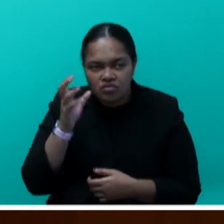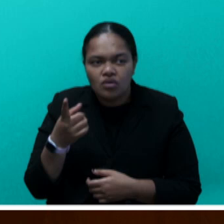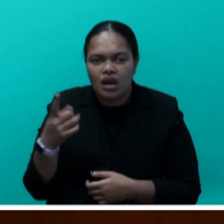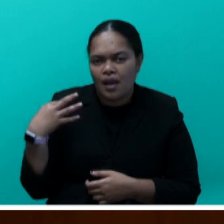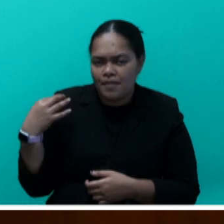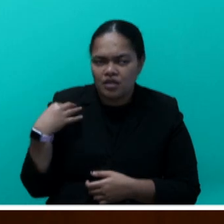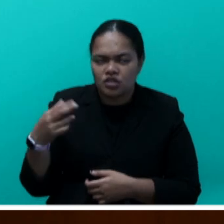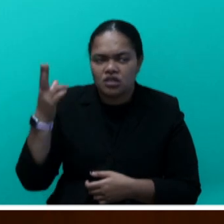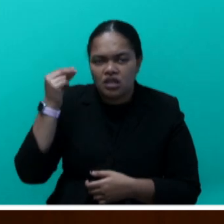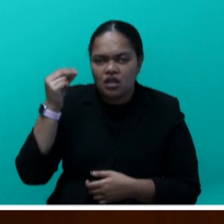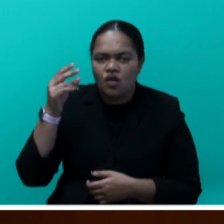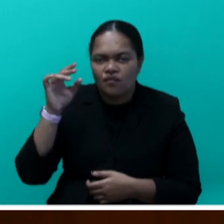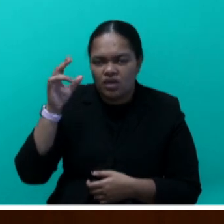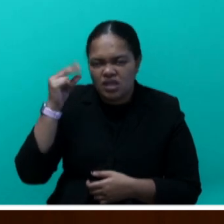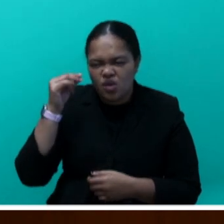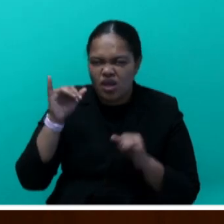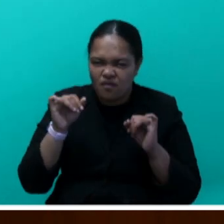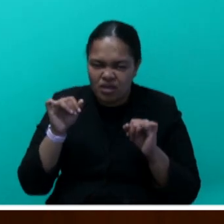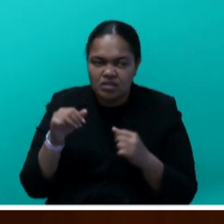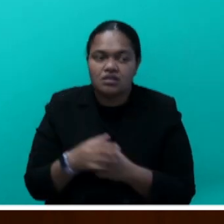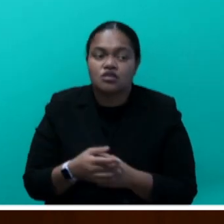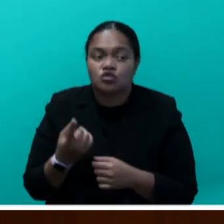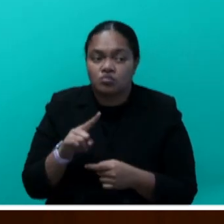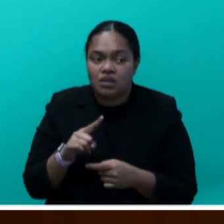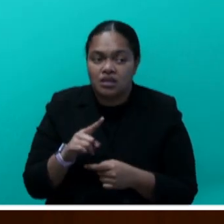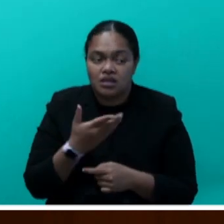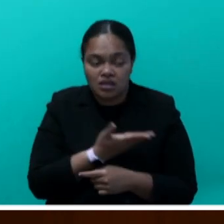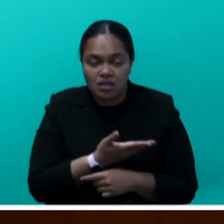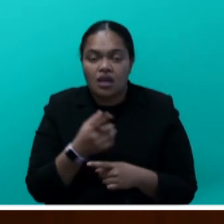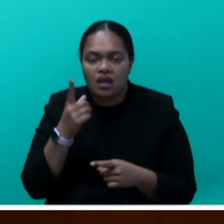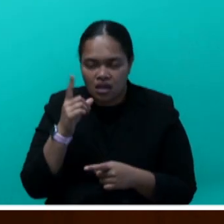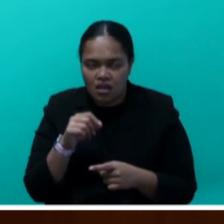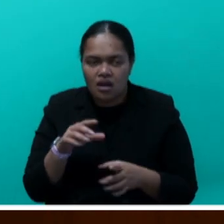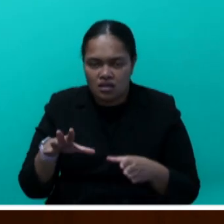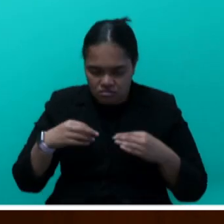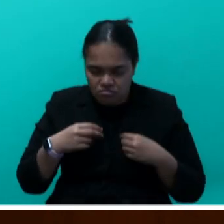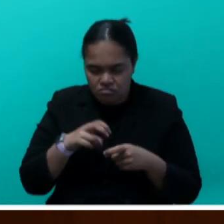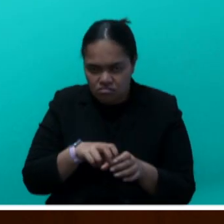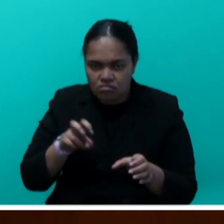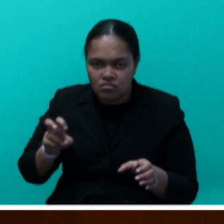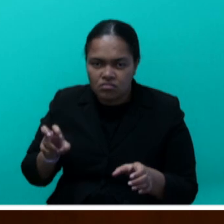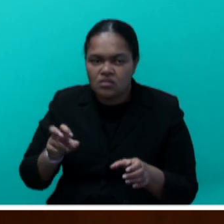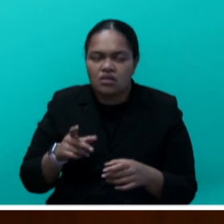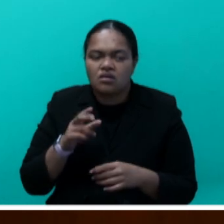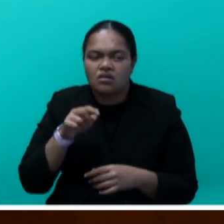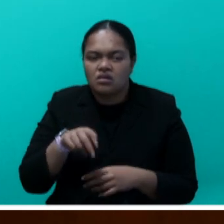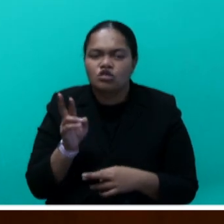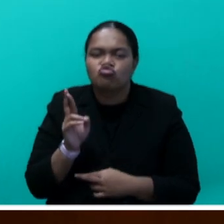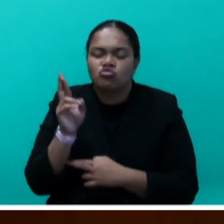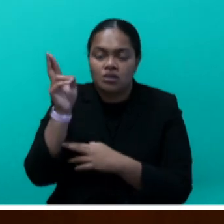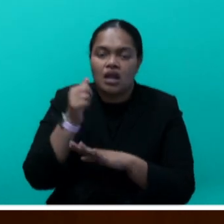Minister of Itoke Affairs later on to be excused from a day sitting to represent